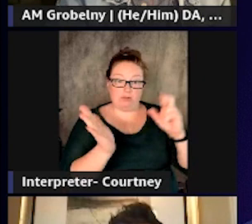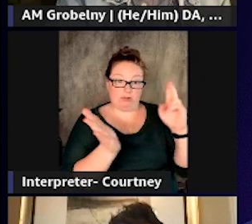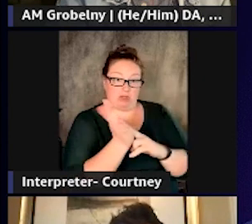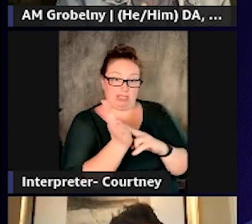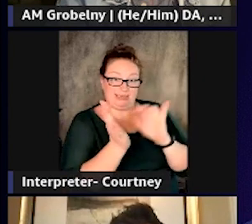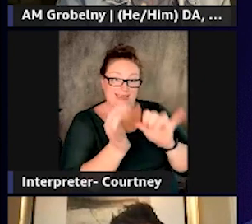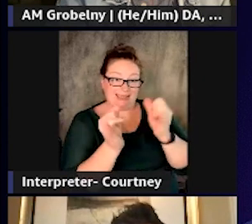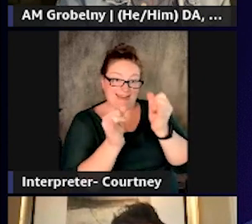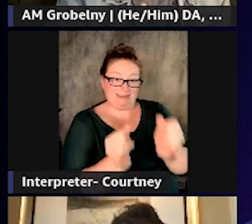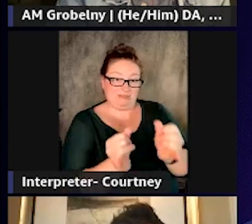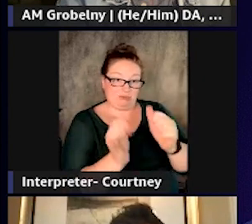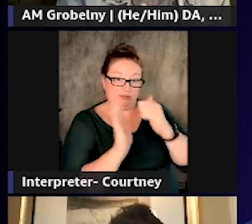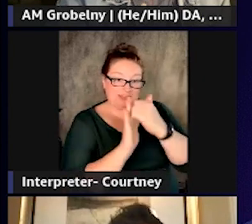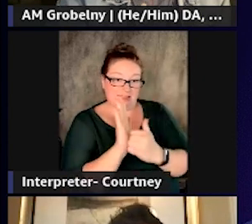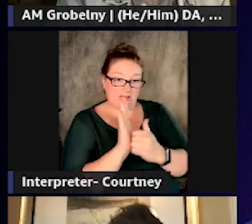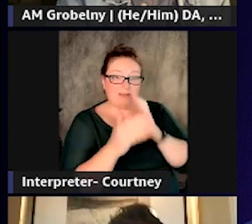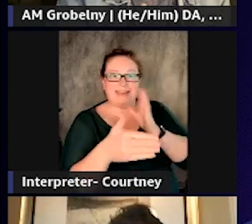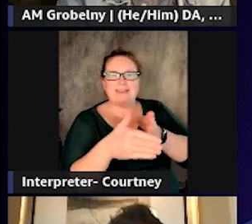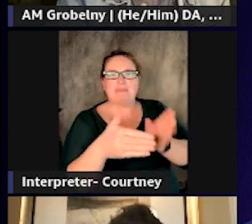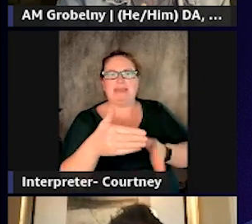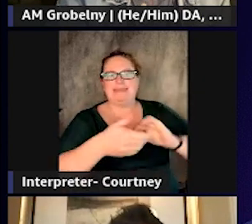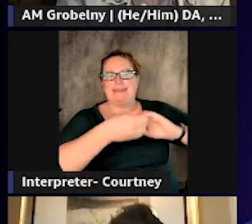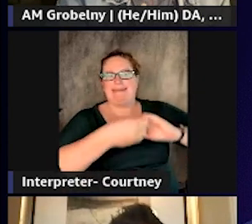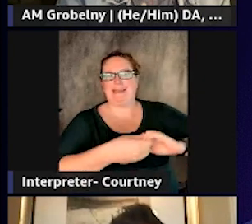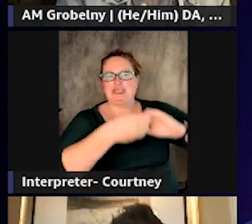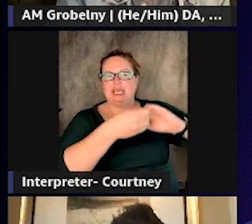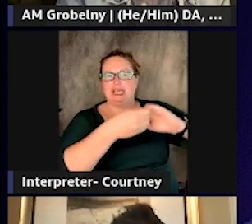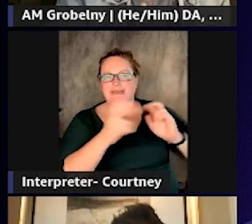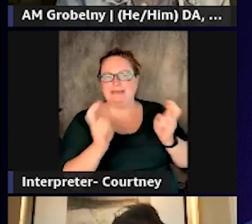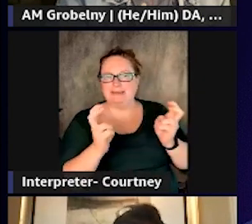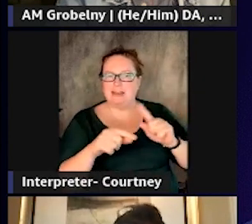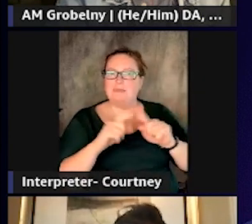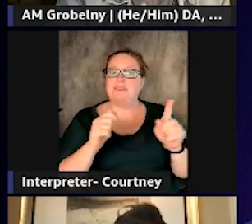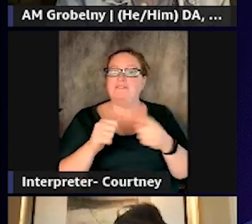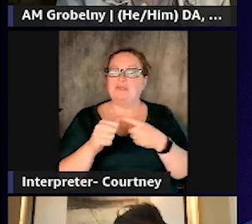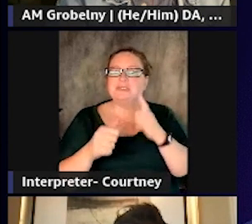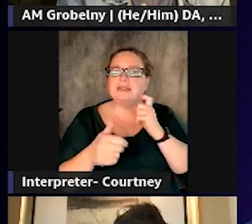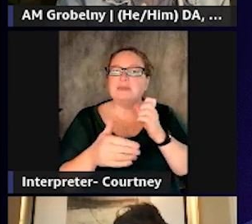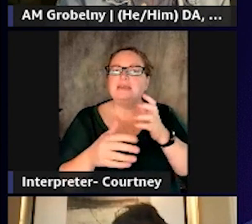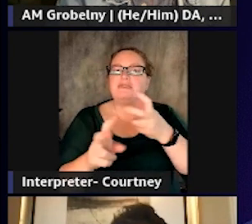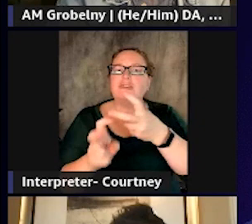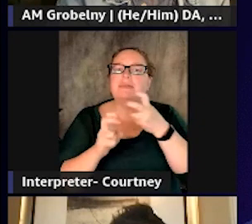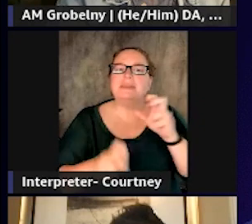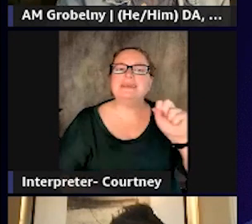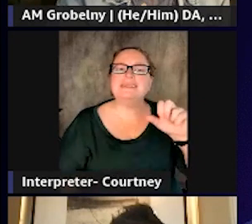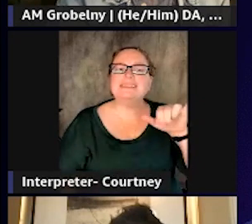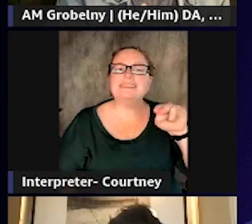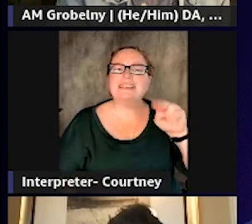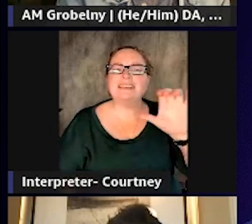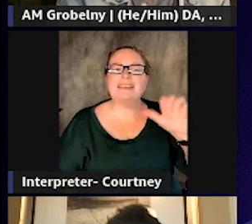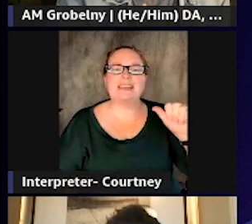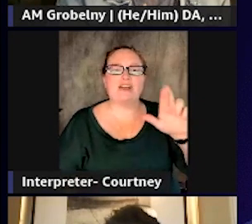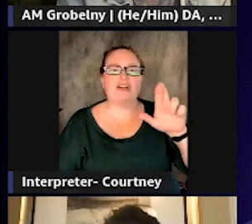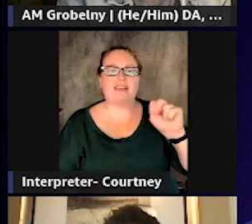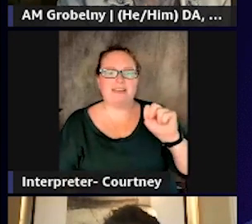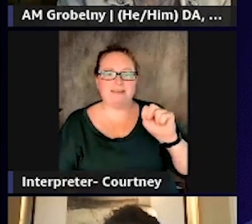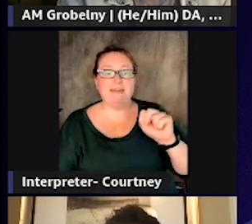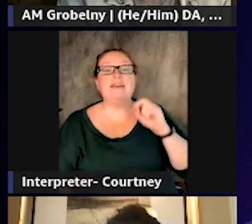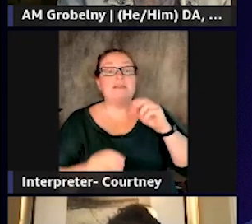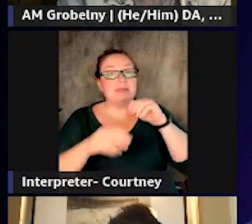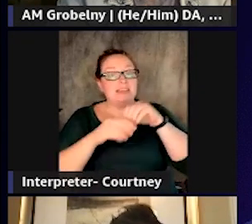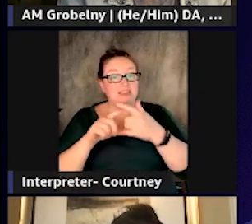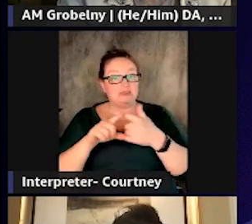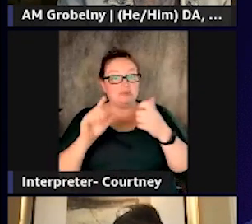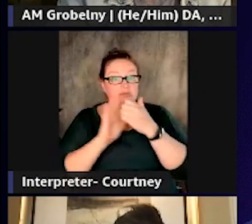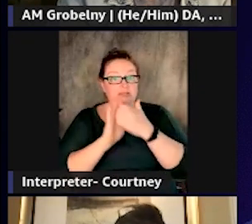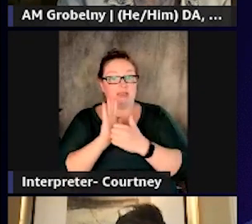complete the handshake. But first, let me grab this sync ARN so I can do that. I'm in the source account, and I'm going to click